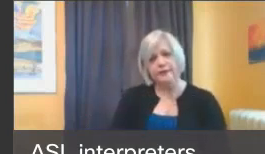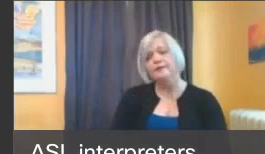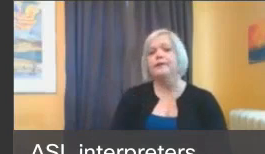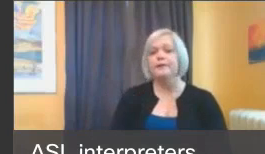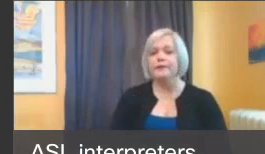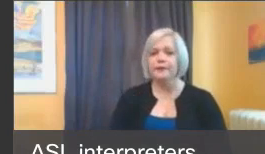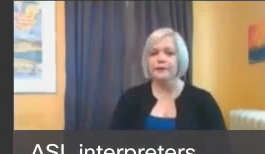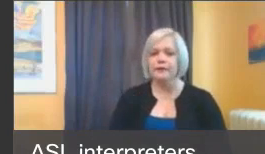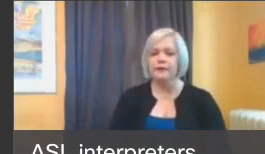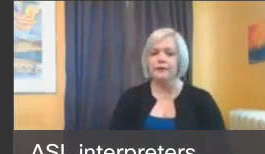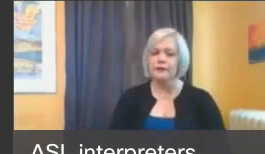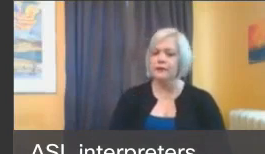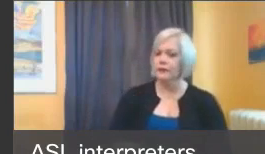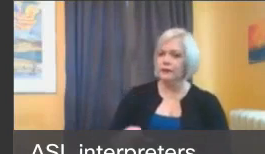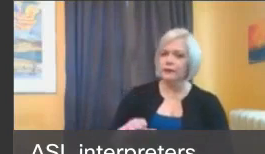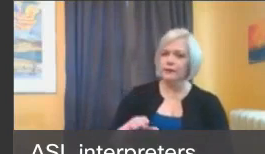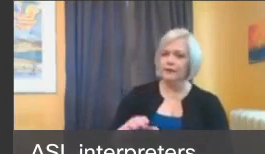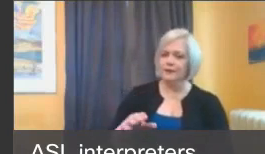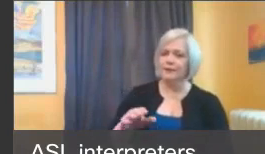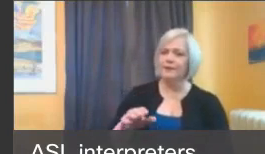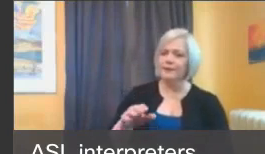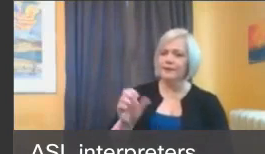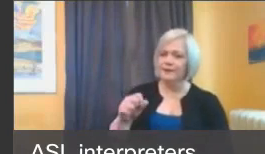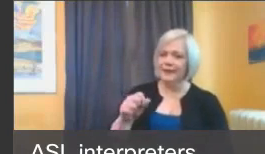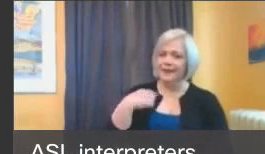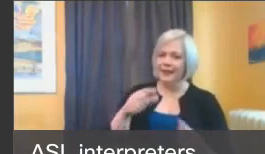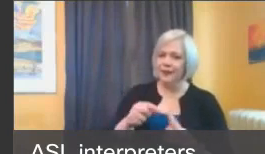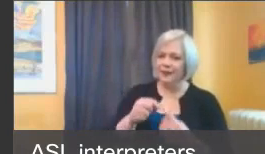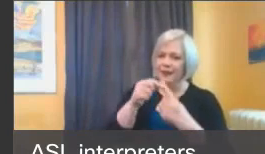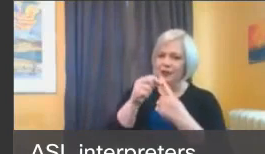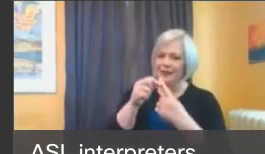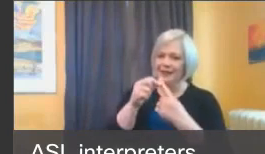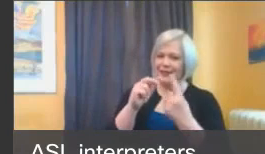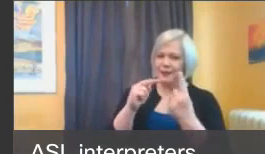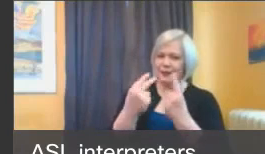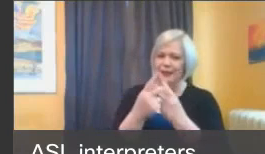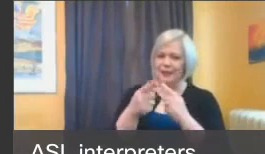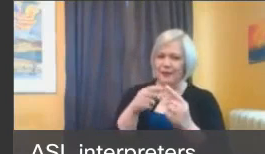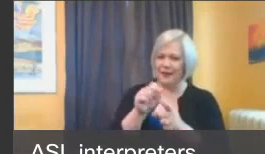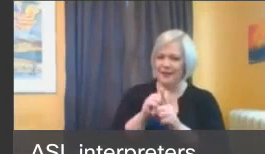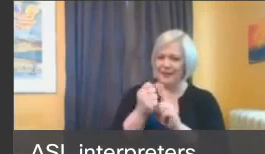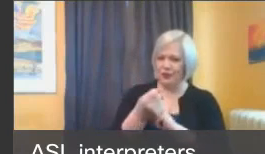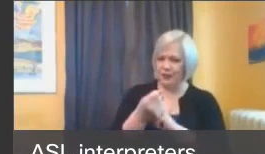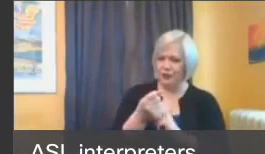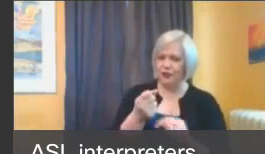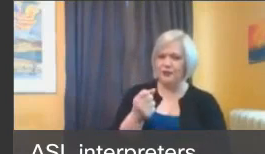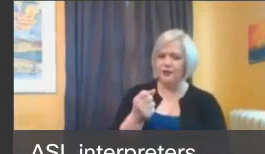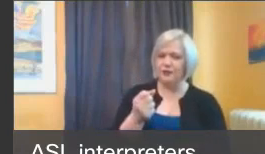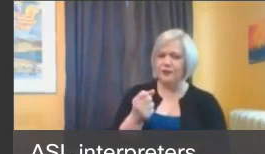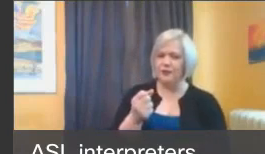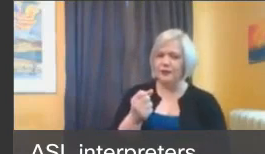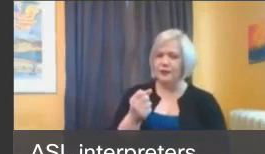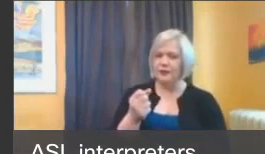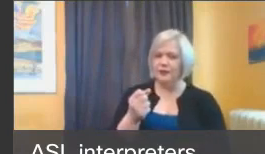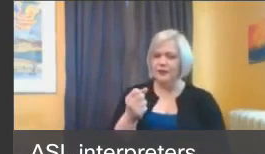Sure. So that was a unique perspective on the situation. Of putting it the